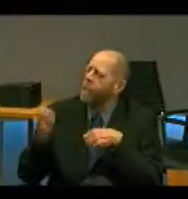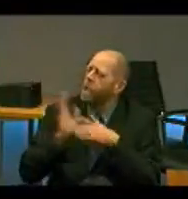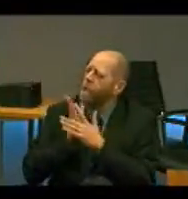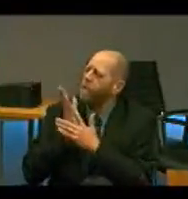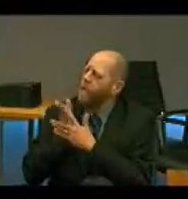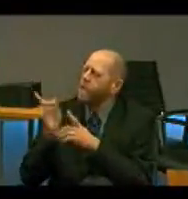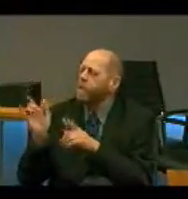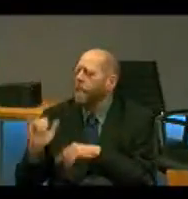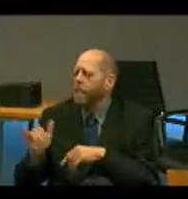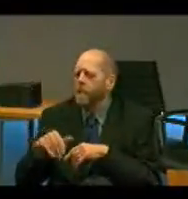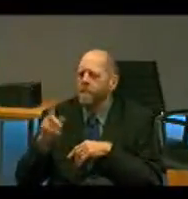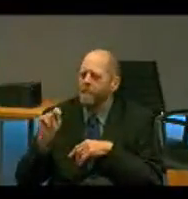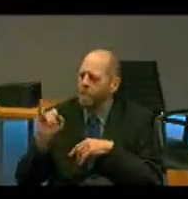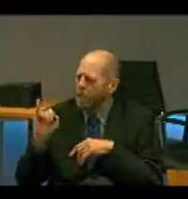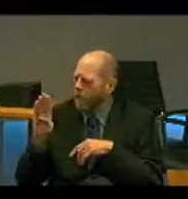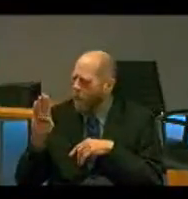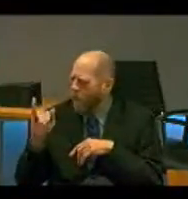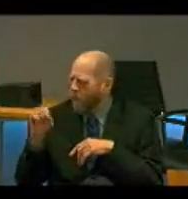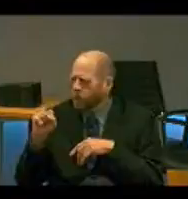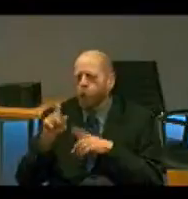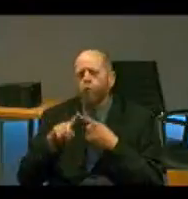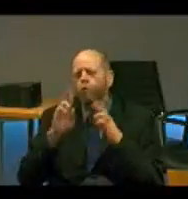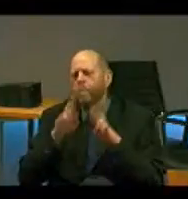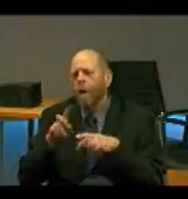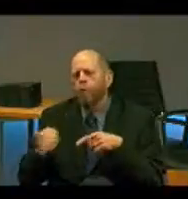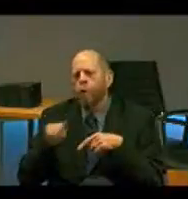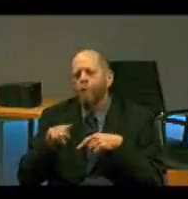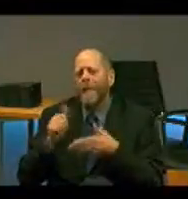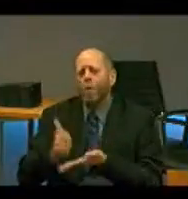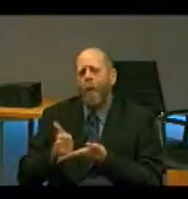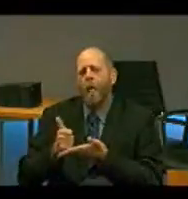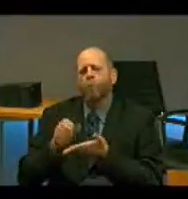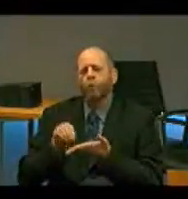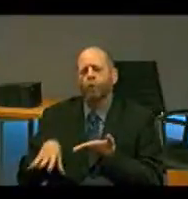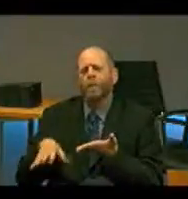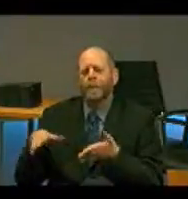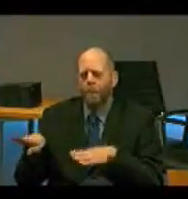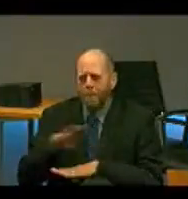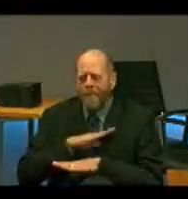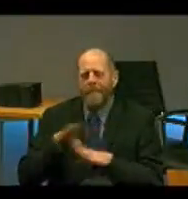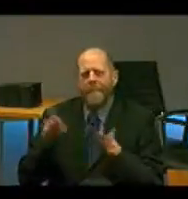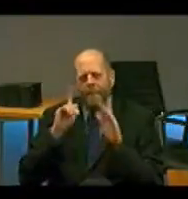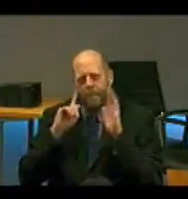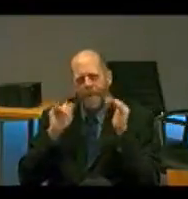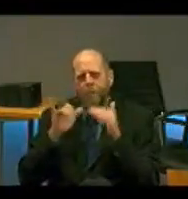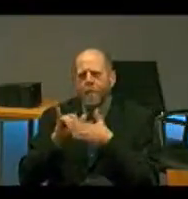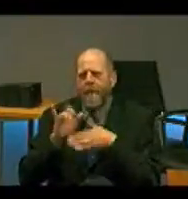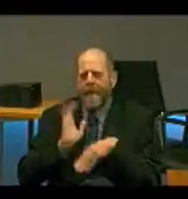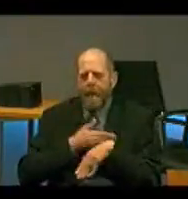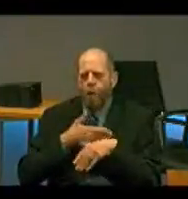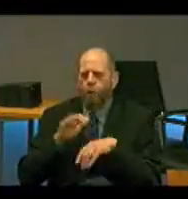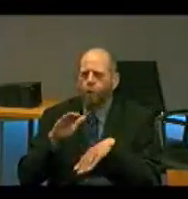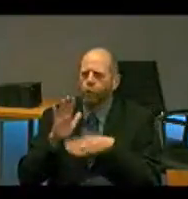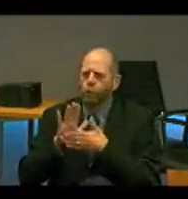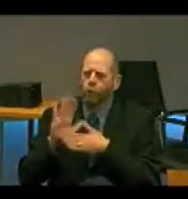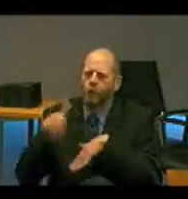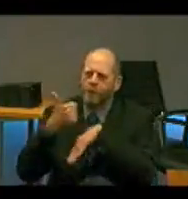interventions such as PBIS to respond to those and to help students meet the expectations that our schools set for